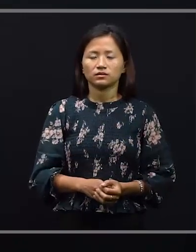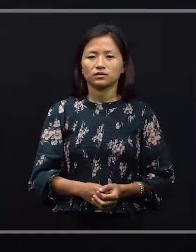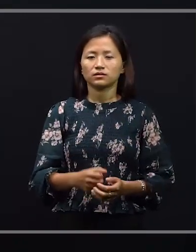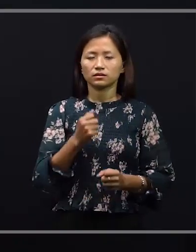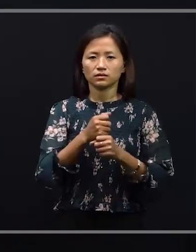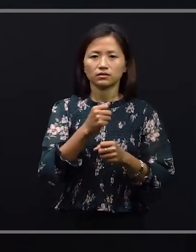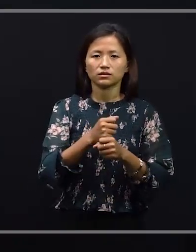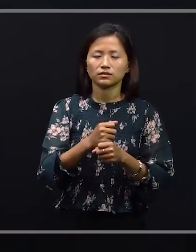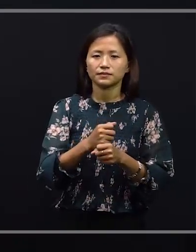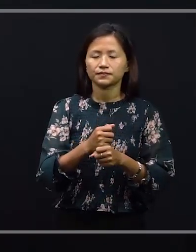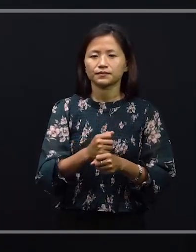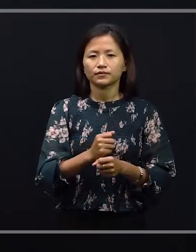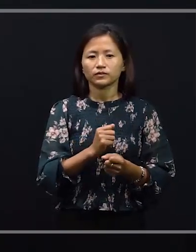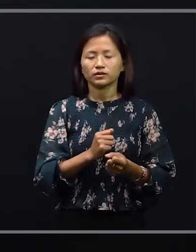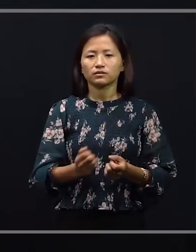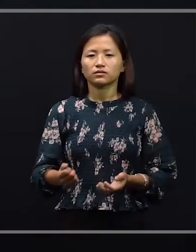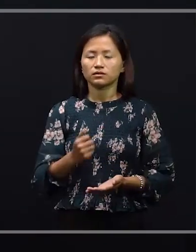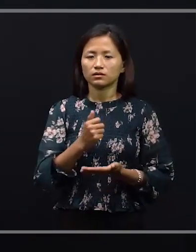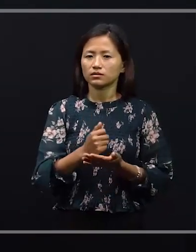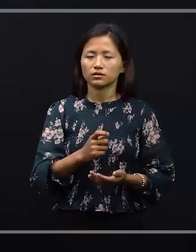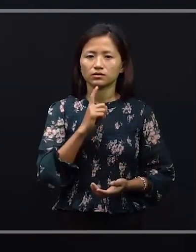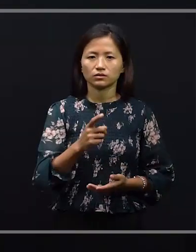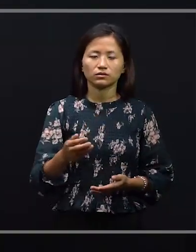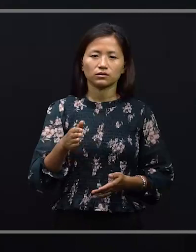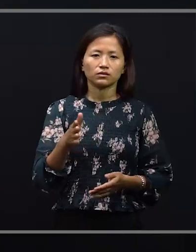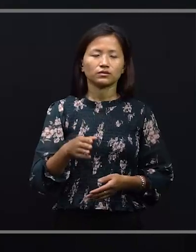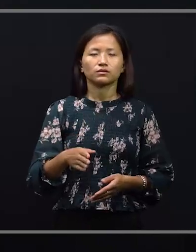Gandhiji decided to call off the non-cooperation movement,